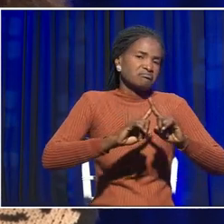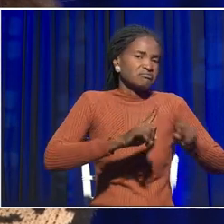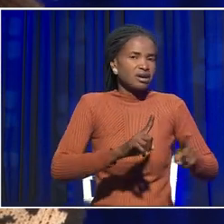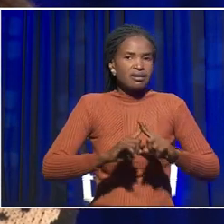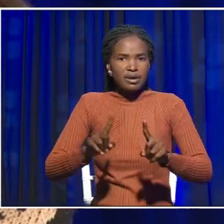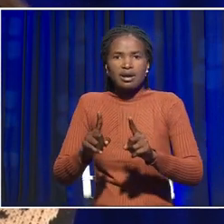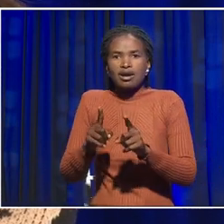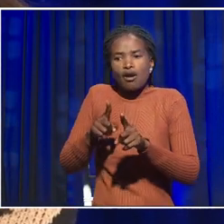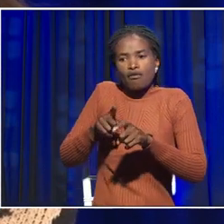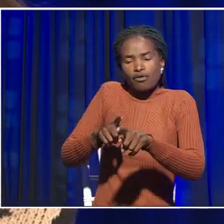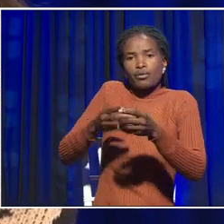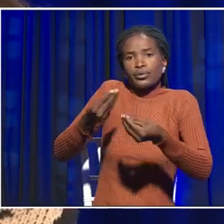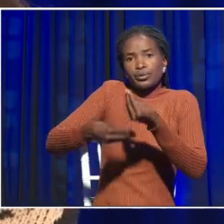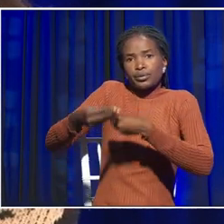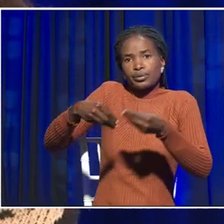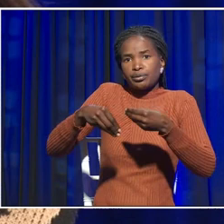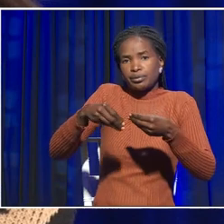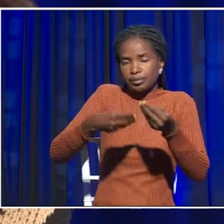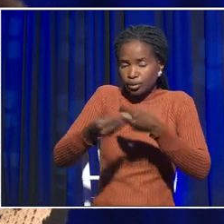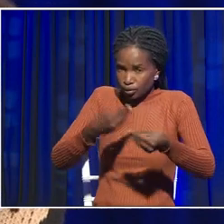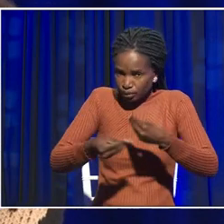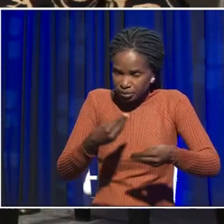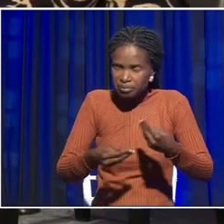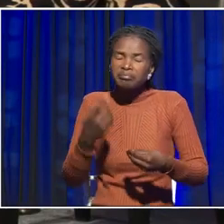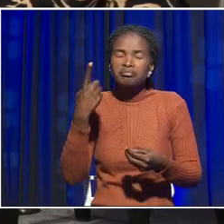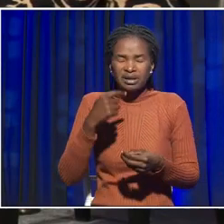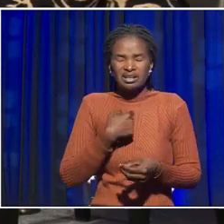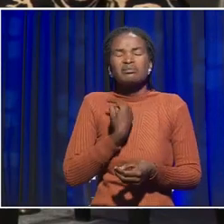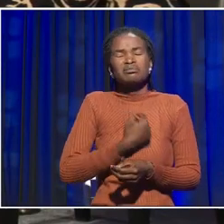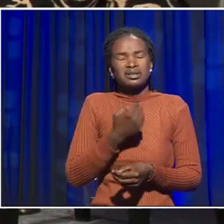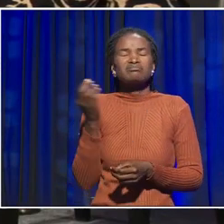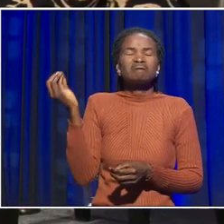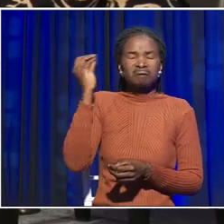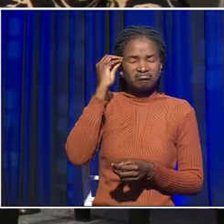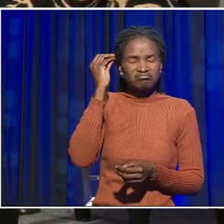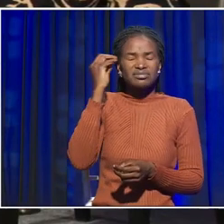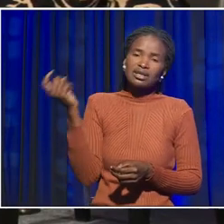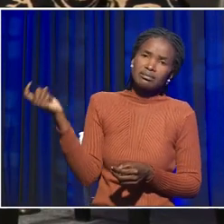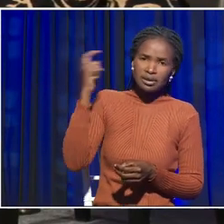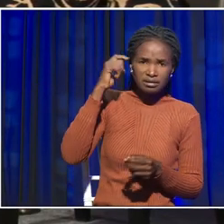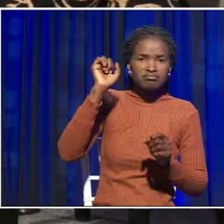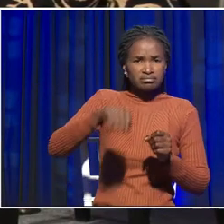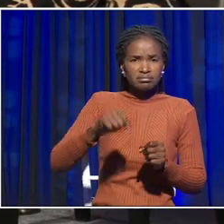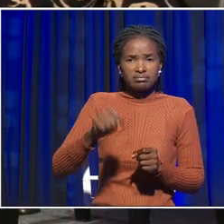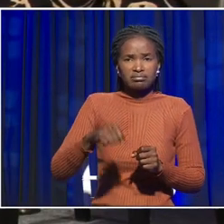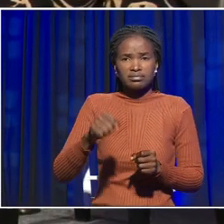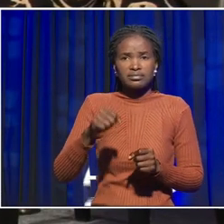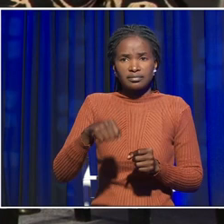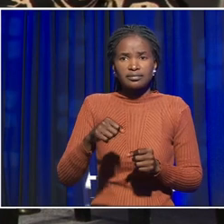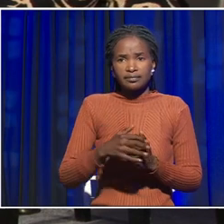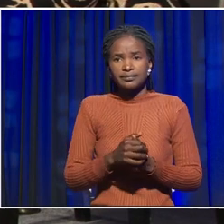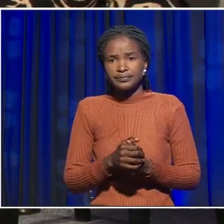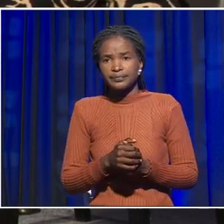within the economy. Mm. But it is no doubt by me that this is something that it will